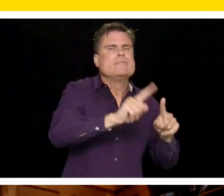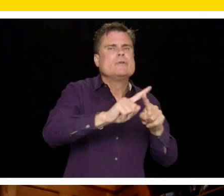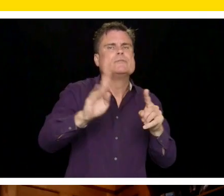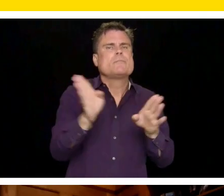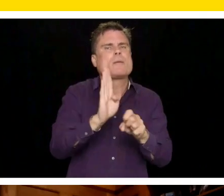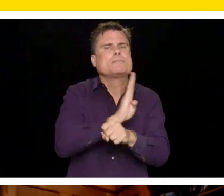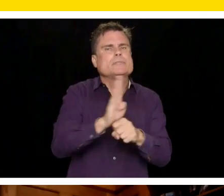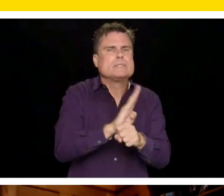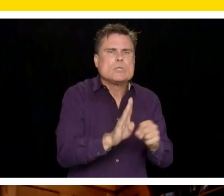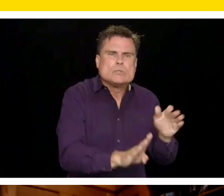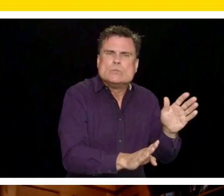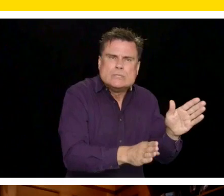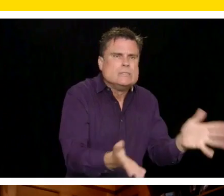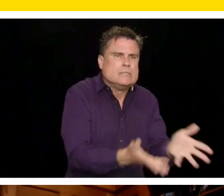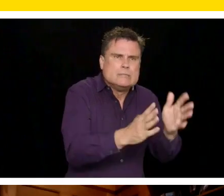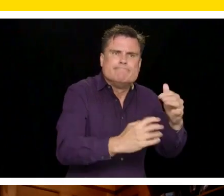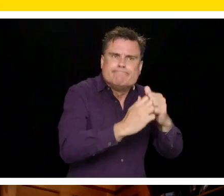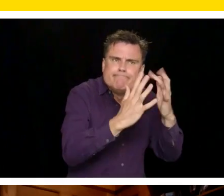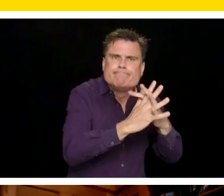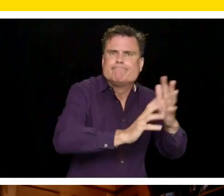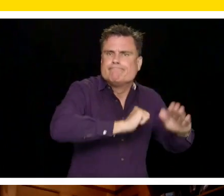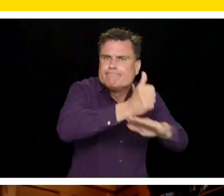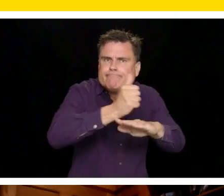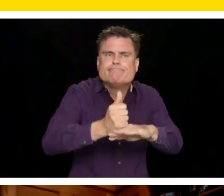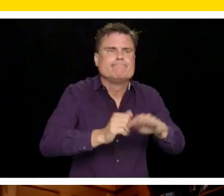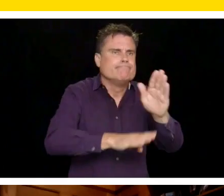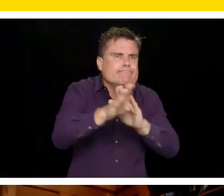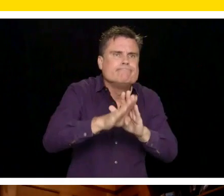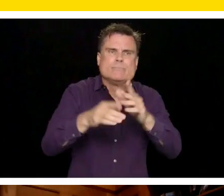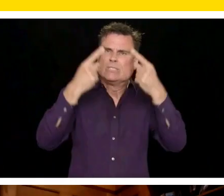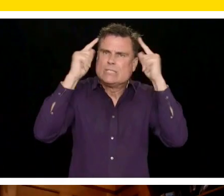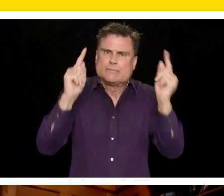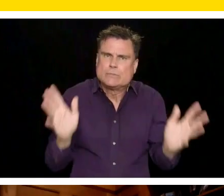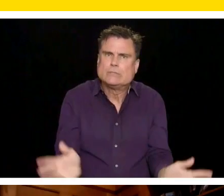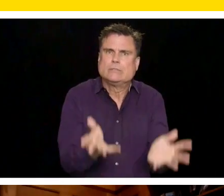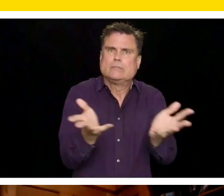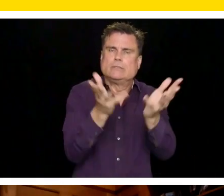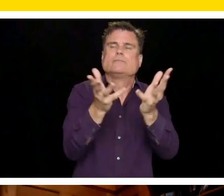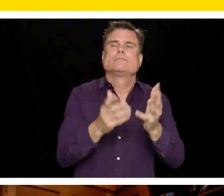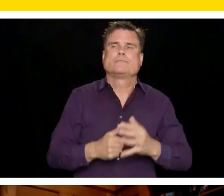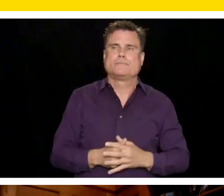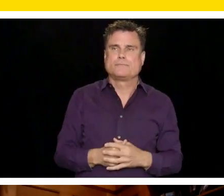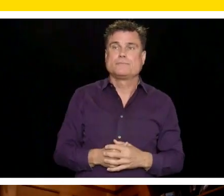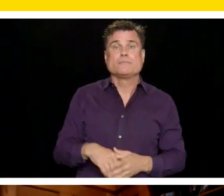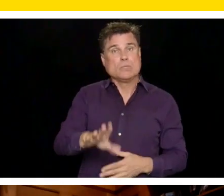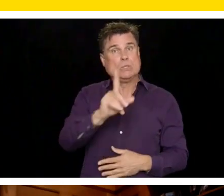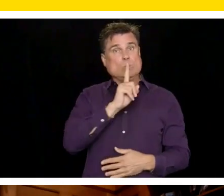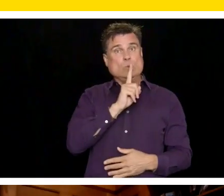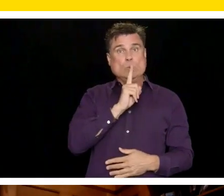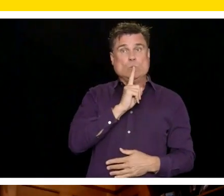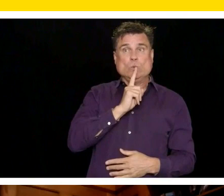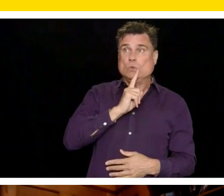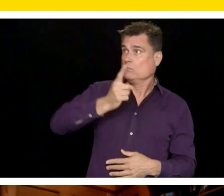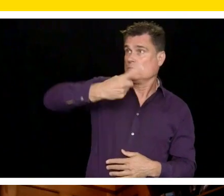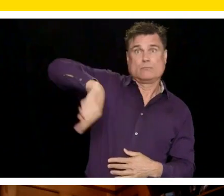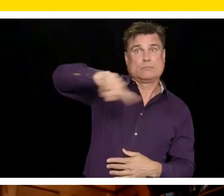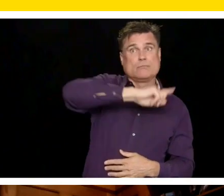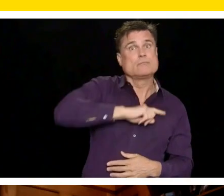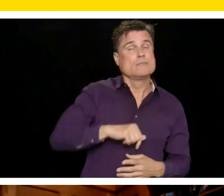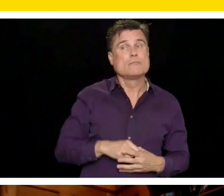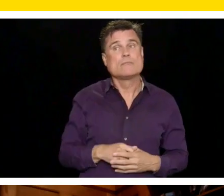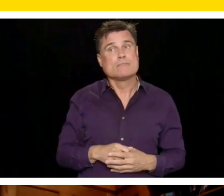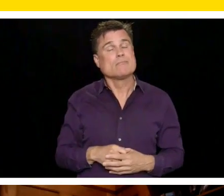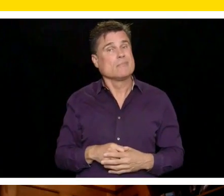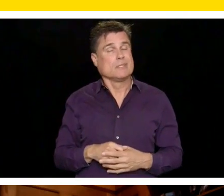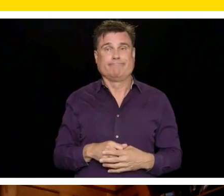success. As Minister Mangal and MLA Sims noted, we are in unprecedented times. It pains me greatly to see and hear